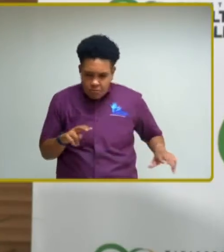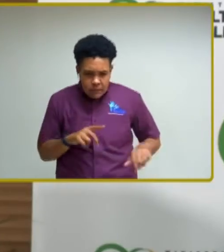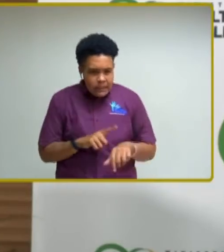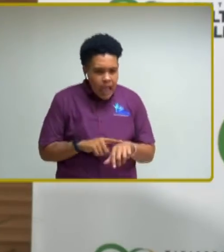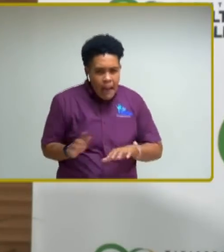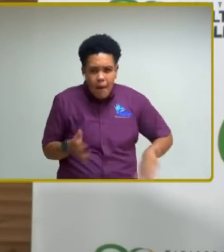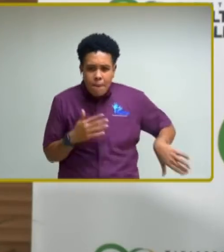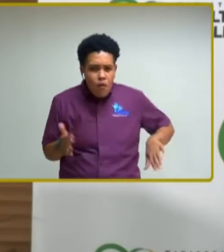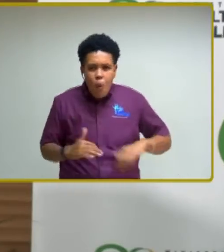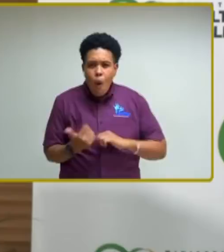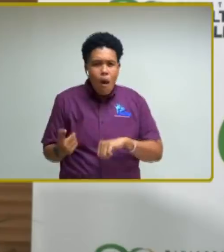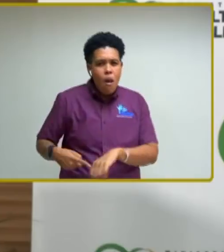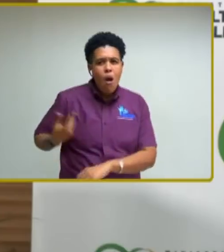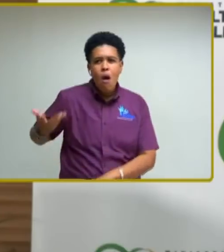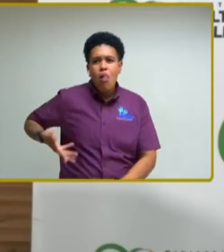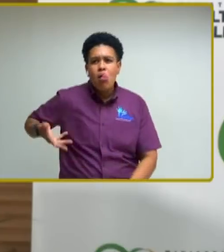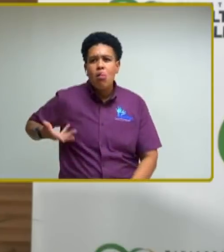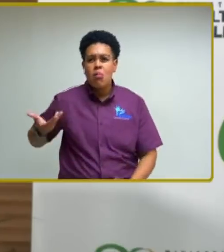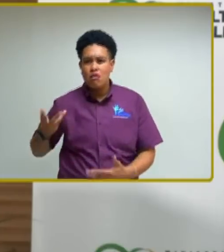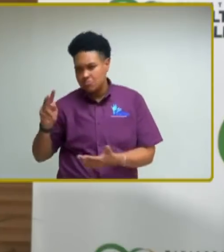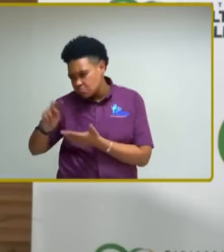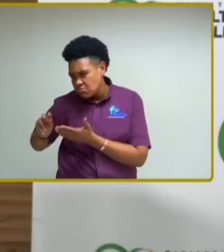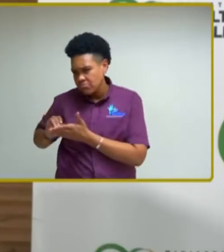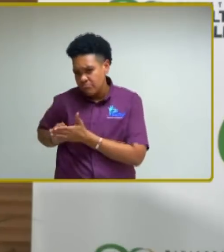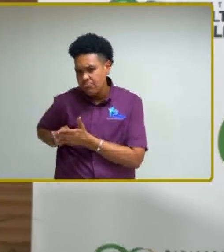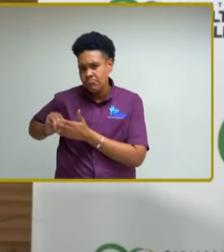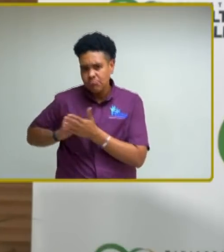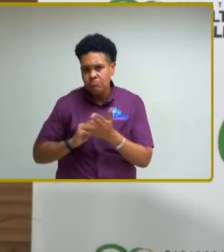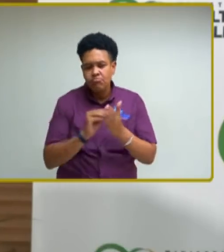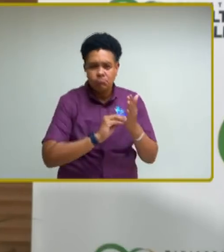movement assessments. We'll also be doing